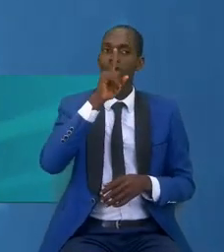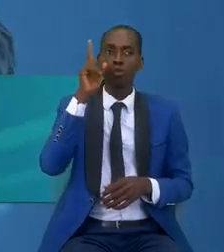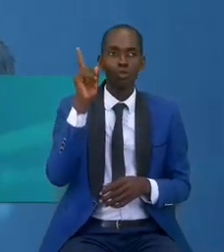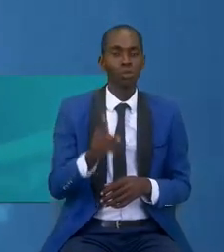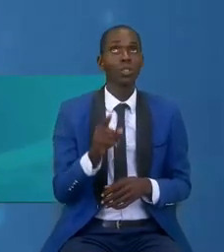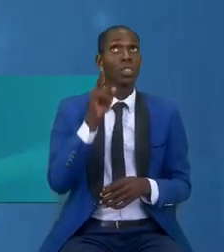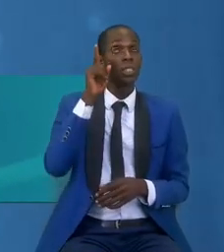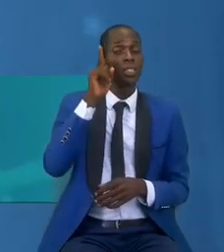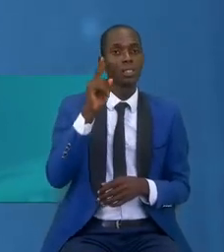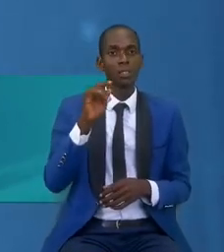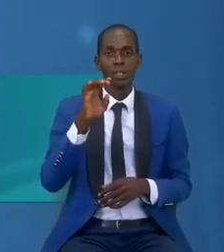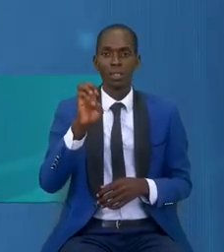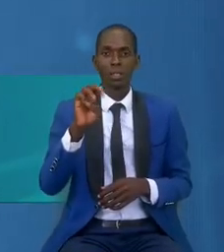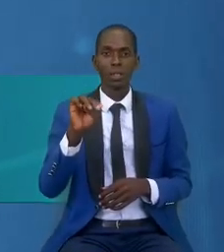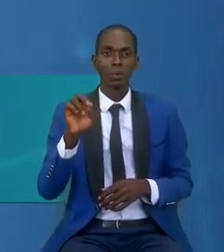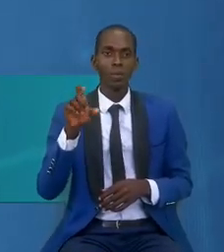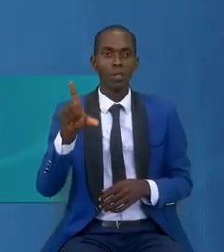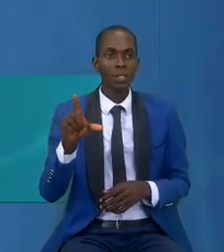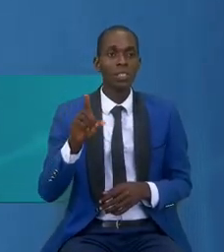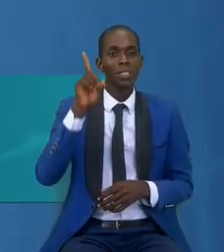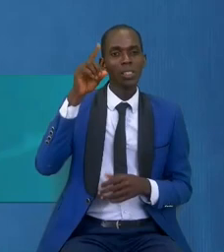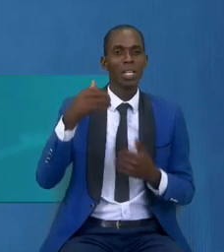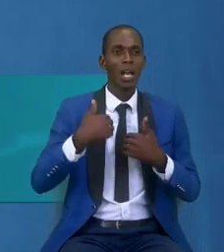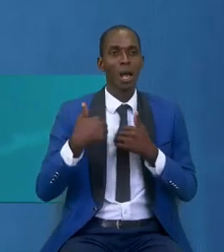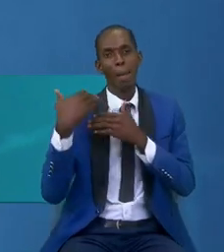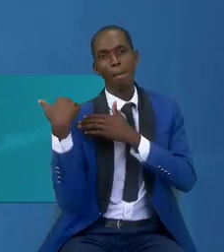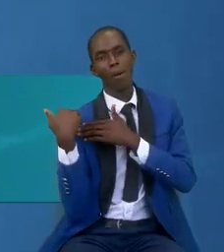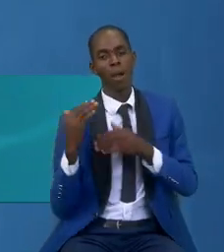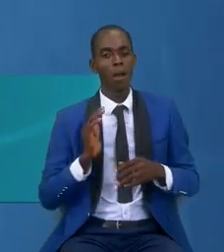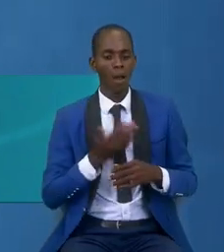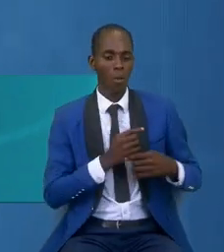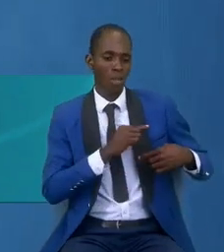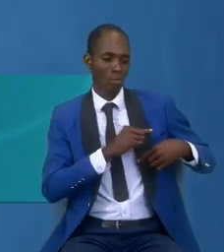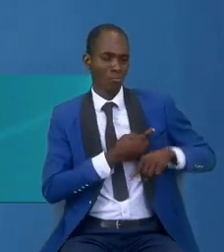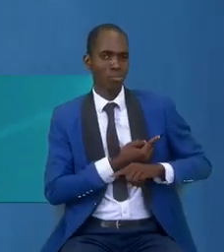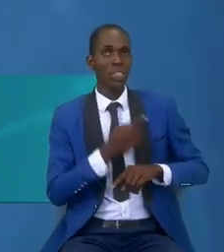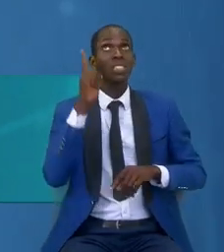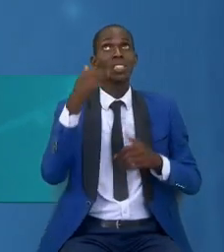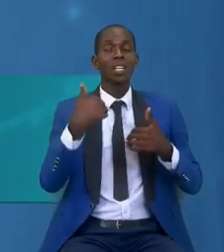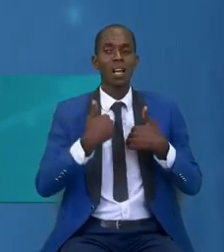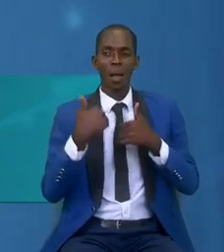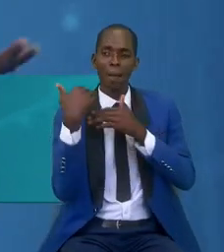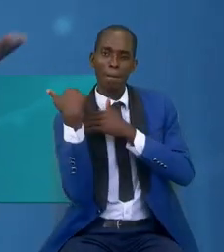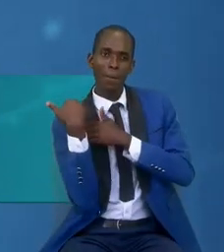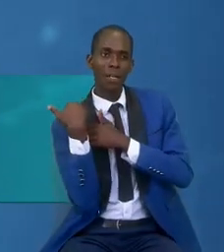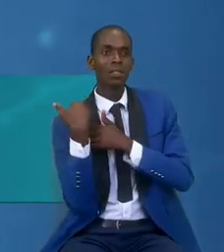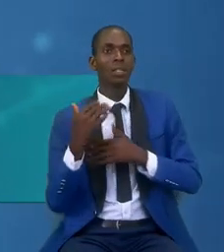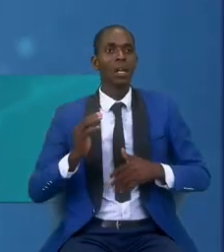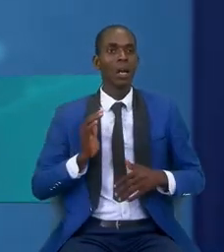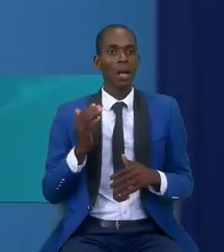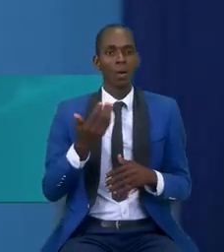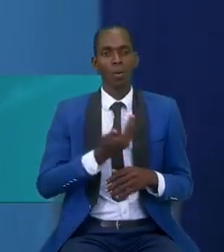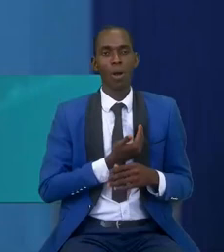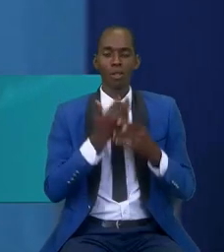Graves he has courage away our sorrows and yet what did still